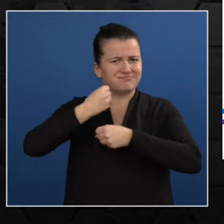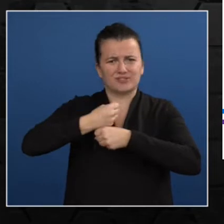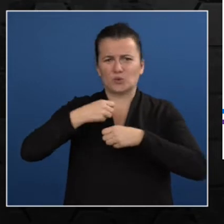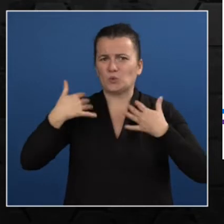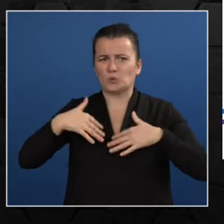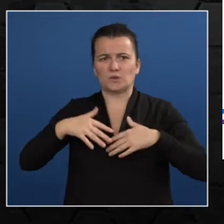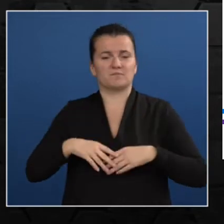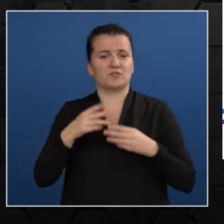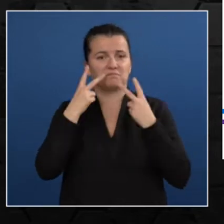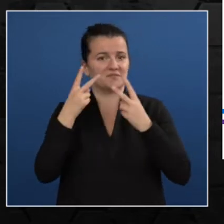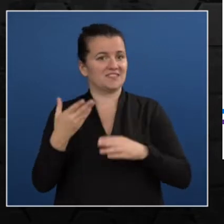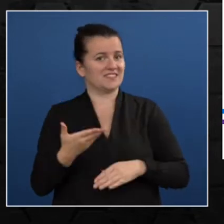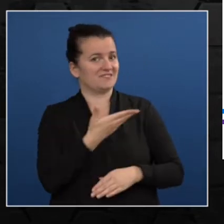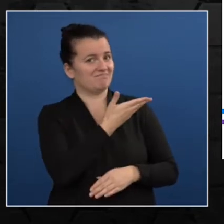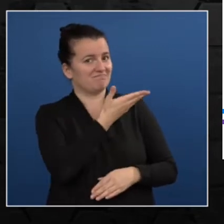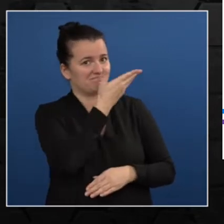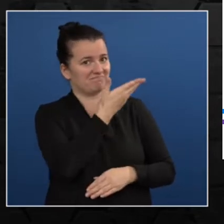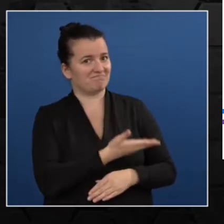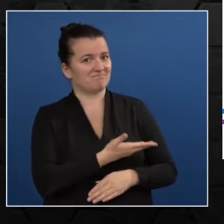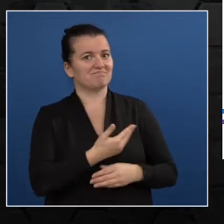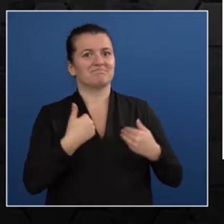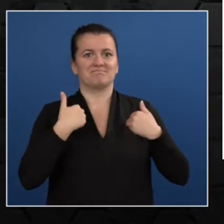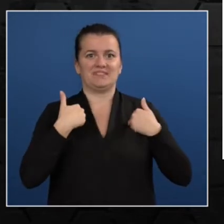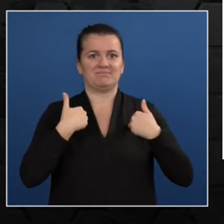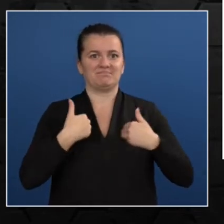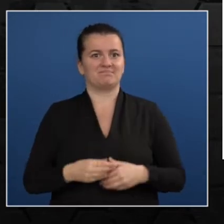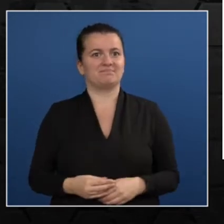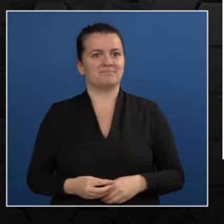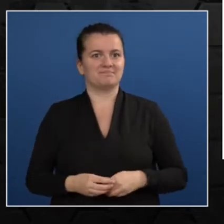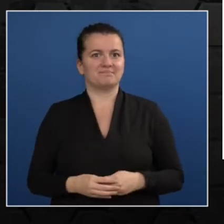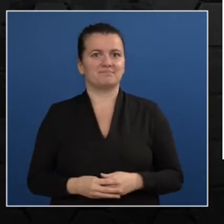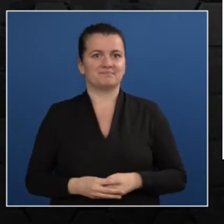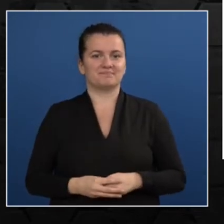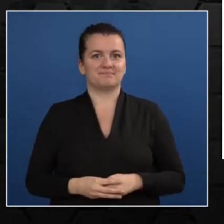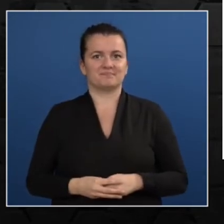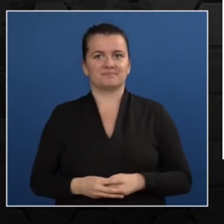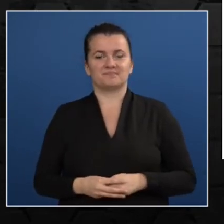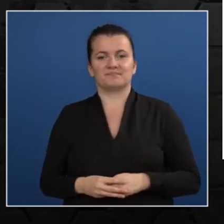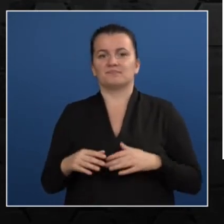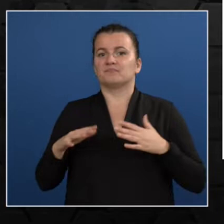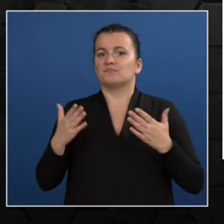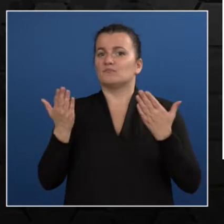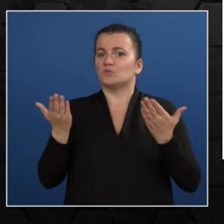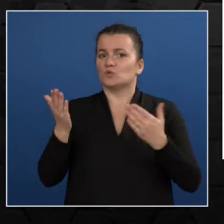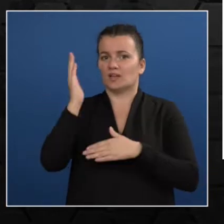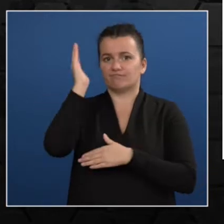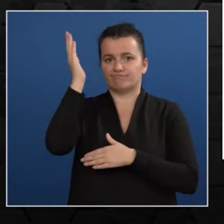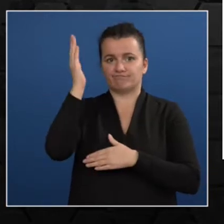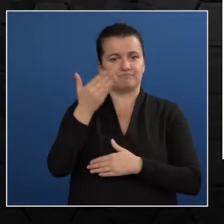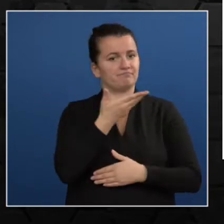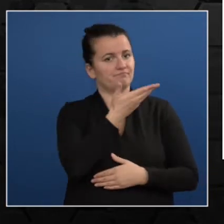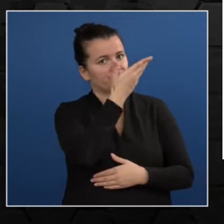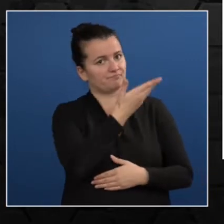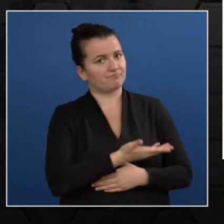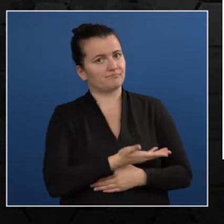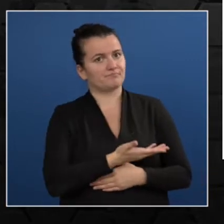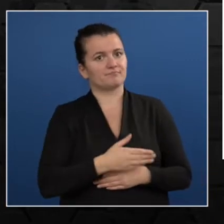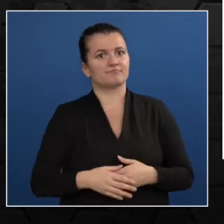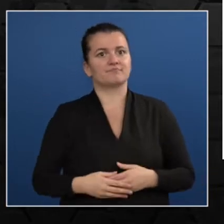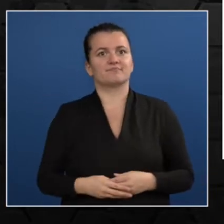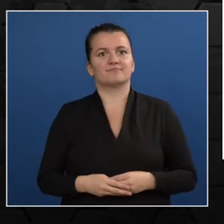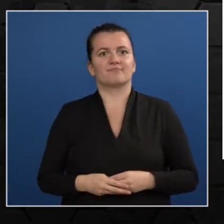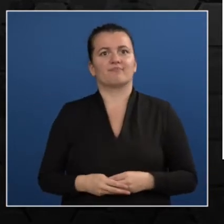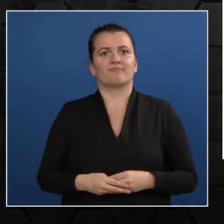before any further video, let's get started. This is going to be the agenda for the talk. We're going to be looking at